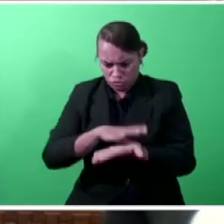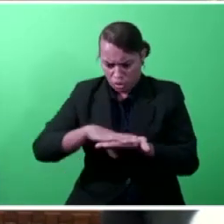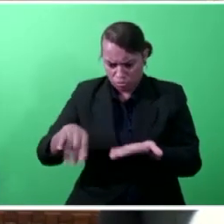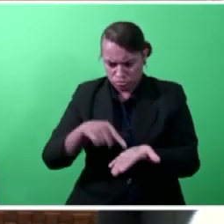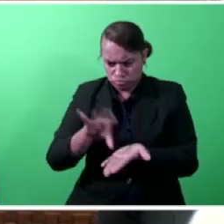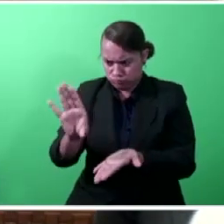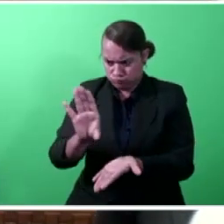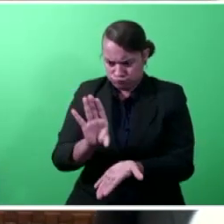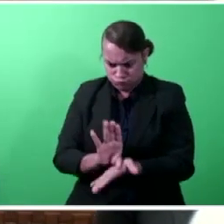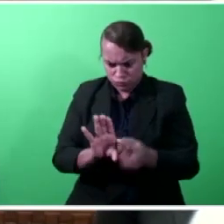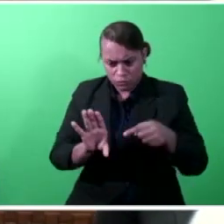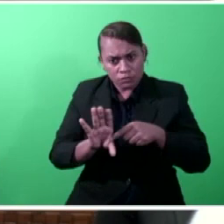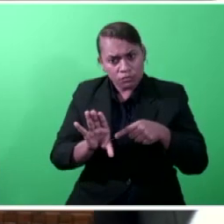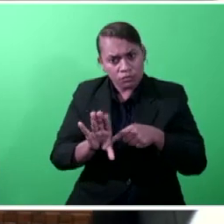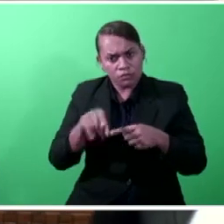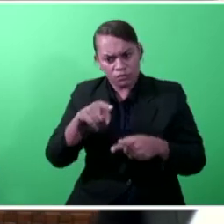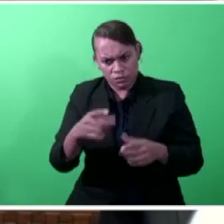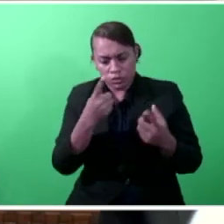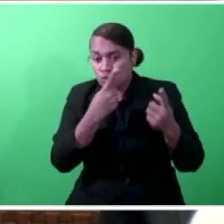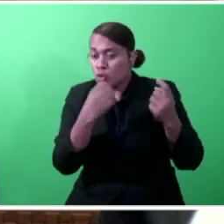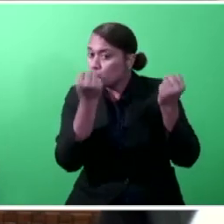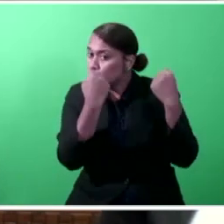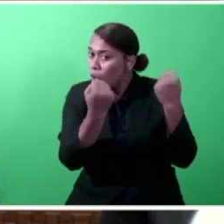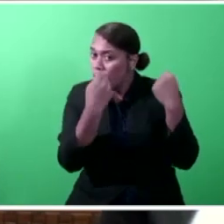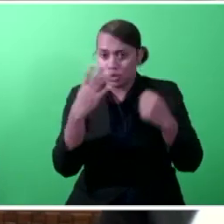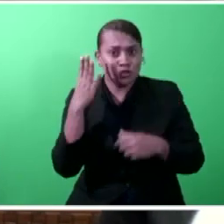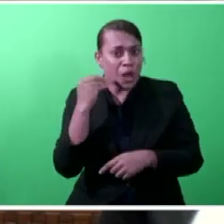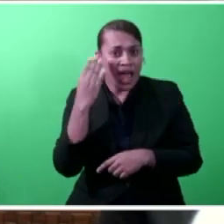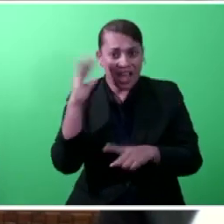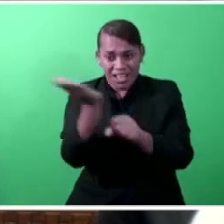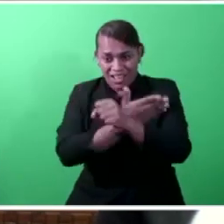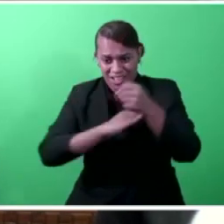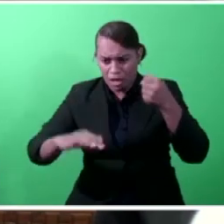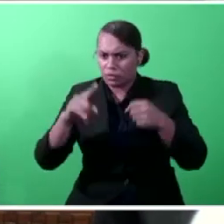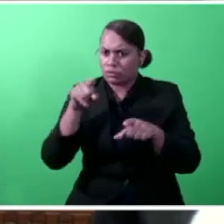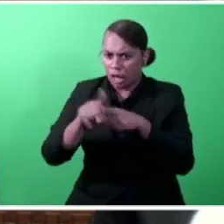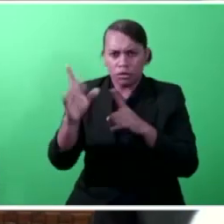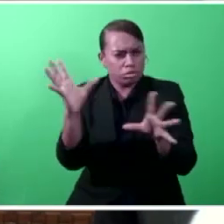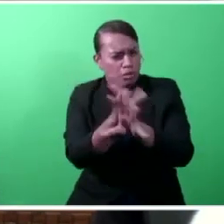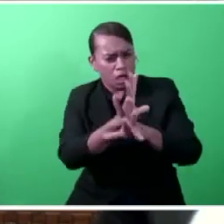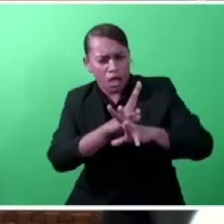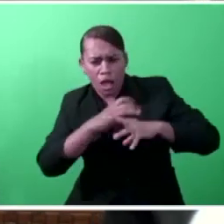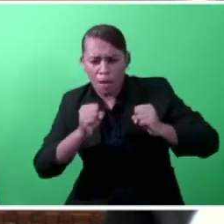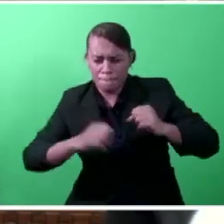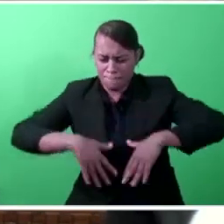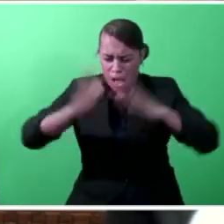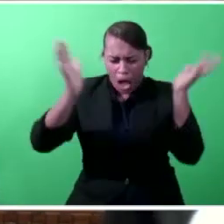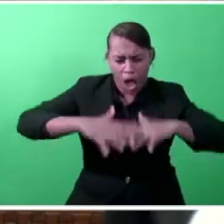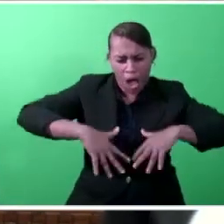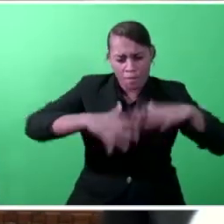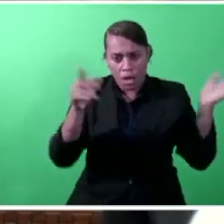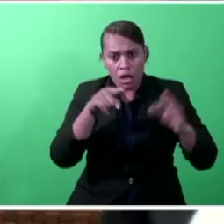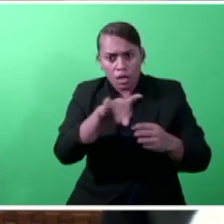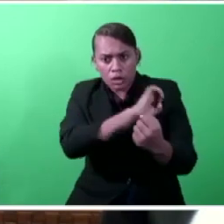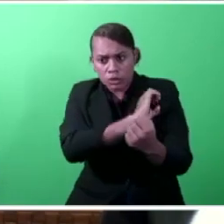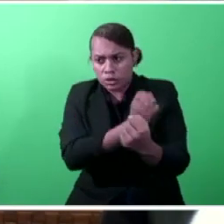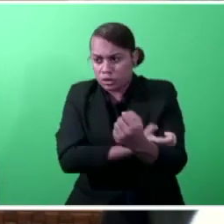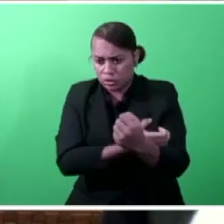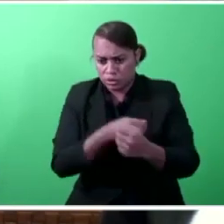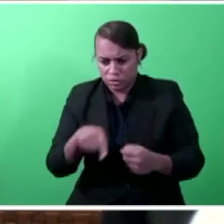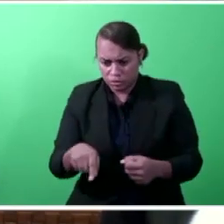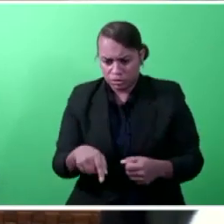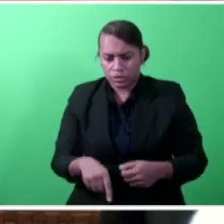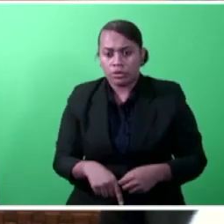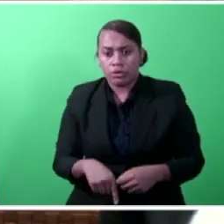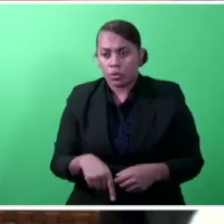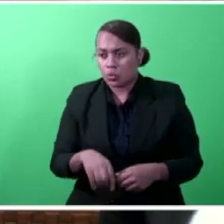$6,158,000. The sugarcane sector in the Northern Division sustained the most damages, followed by energy, roads, water, agriculture, and the